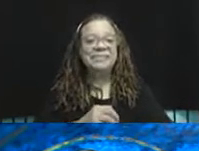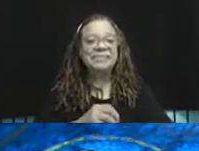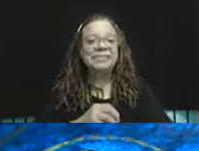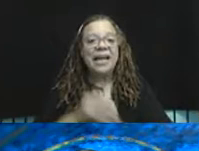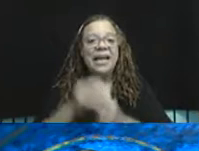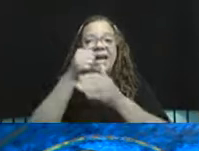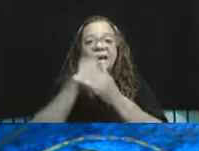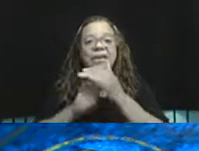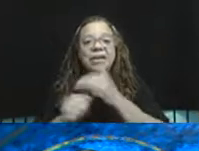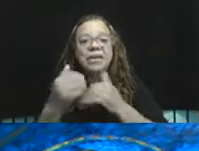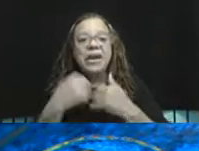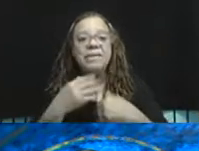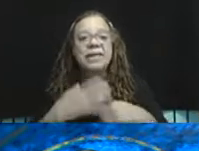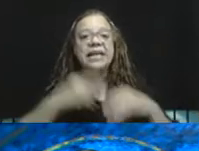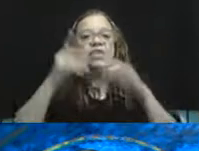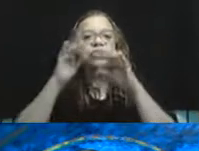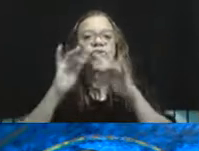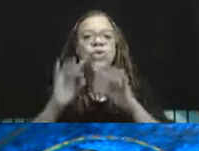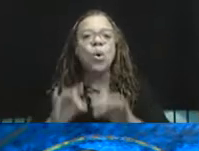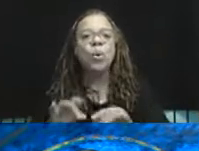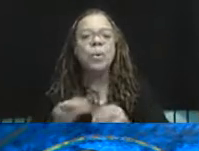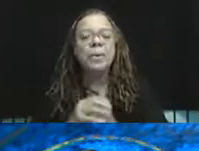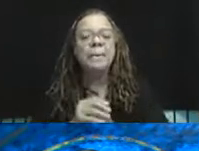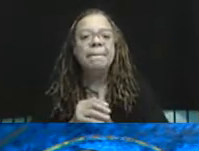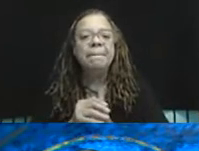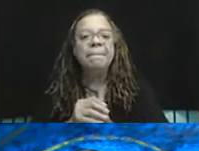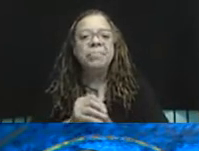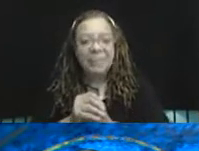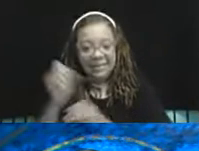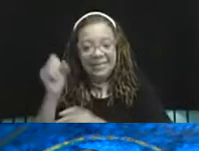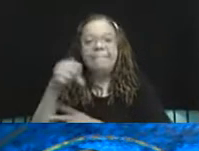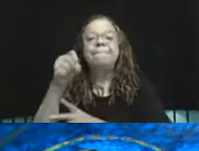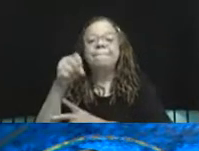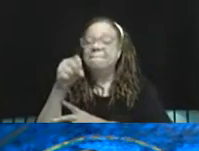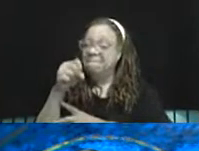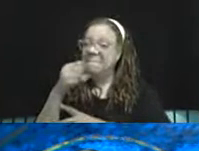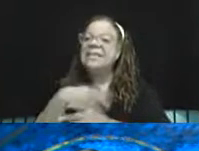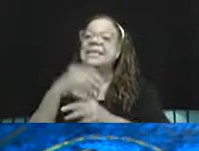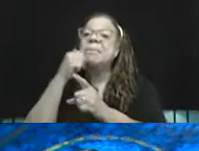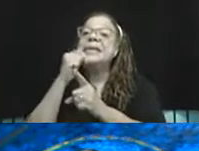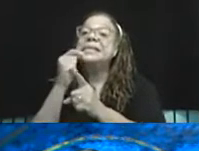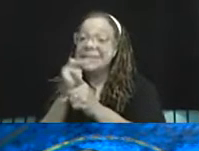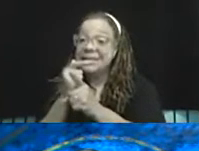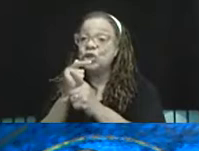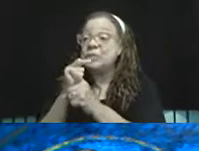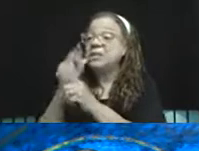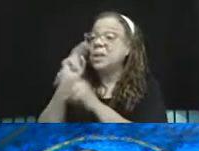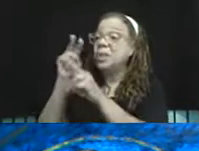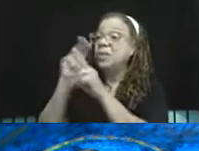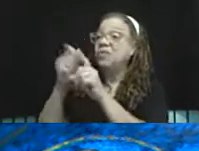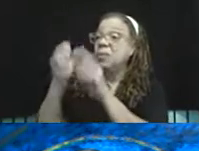underneath you have a scene for us. Yep, that's my sister's view from her house.